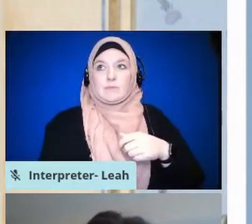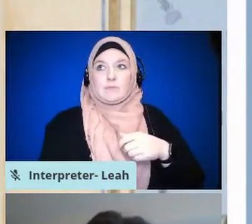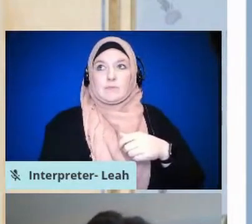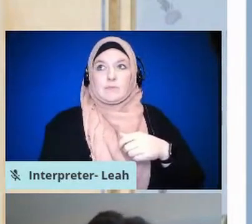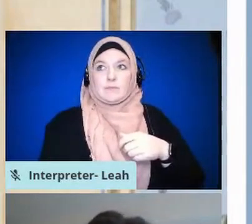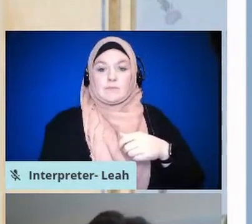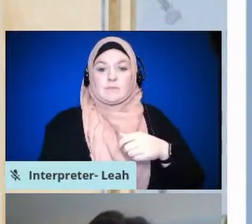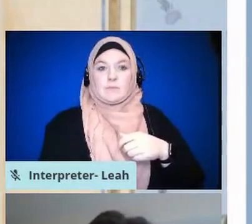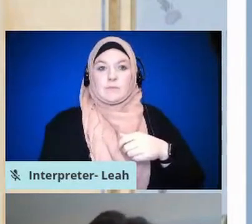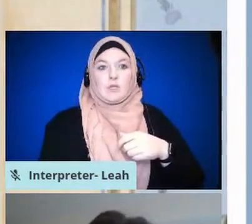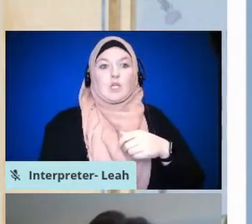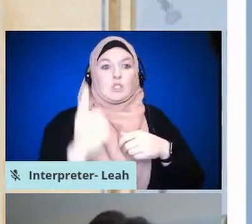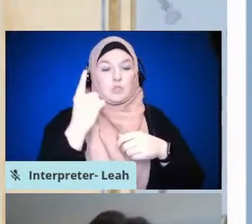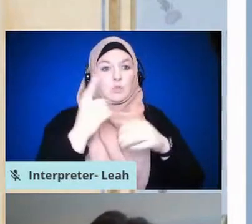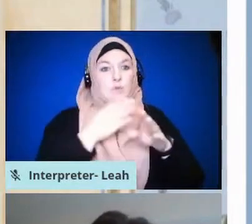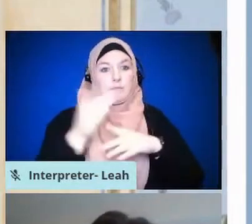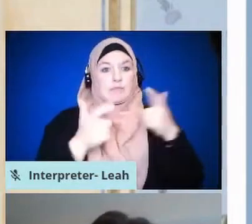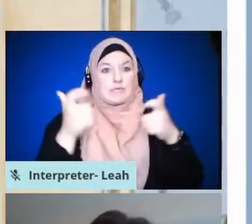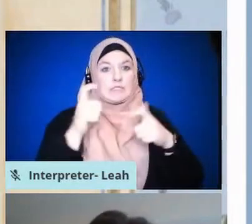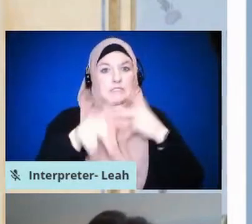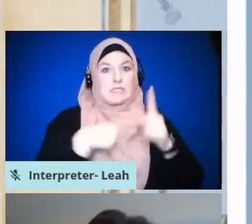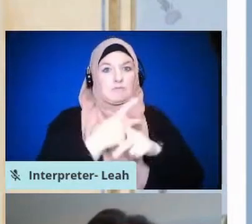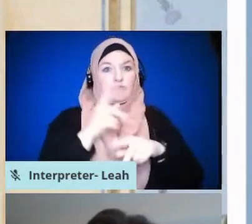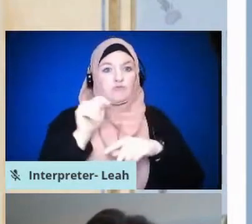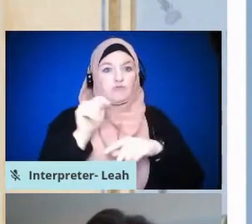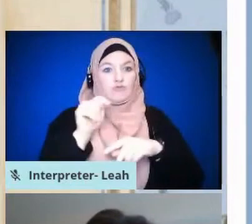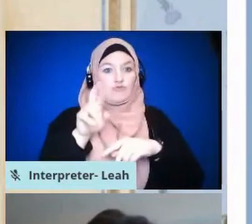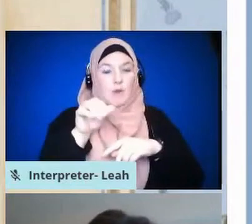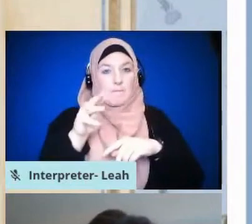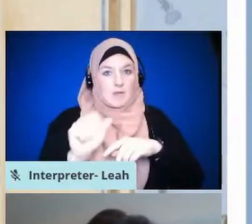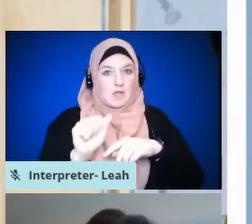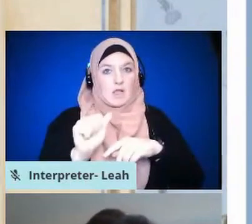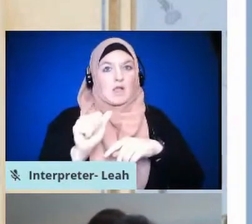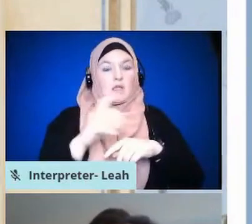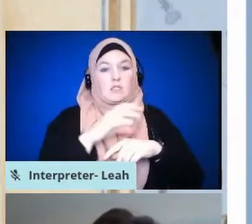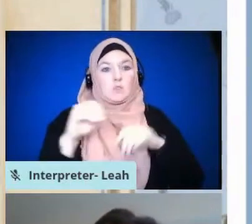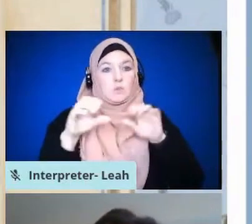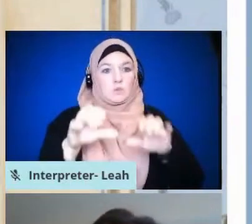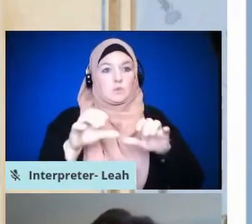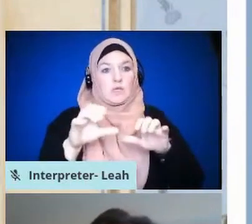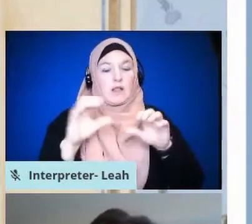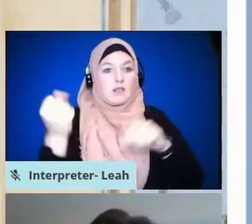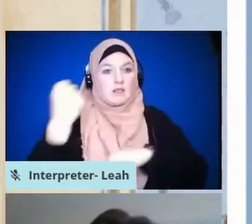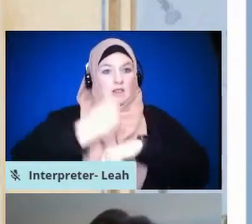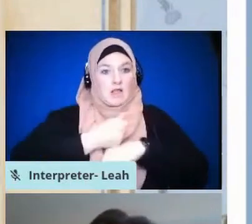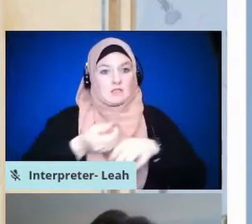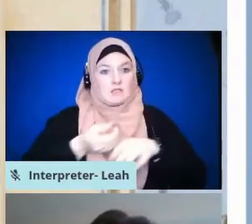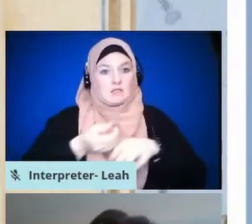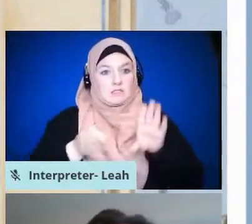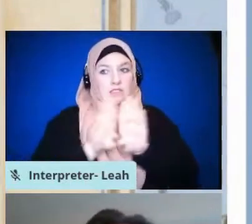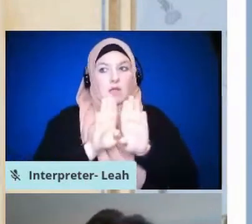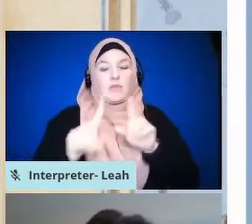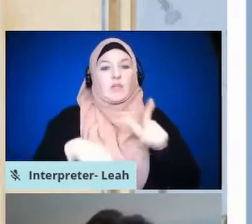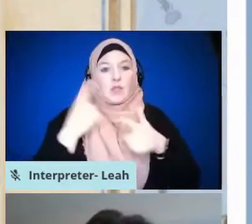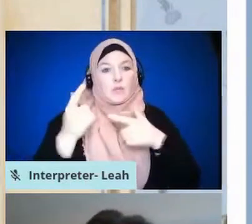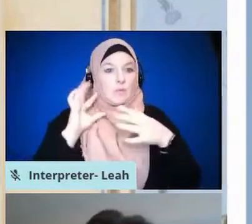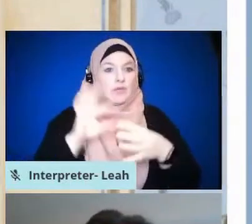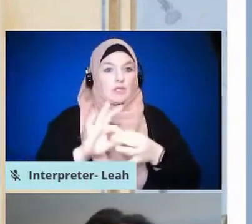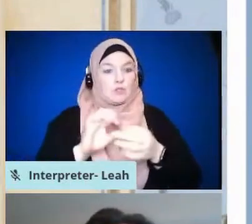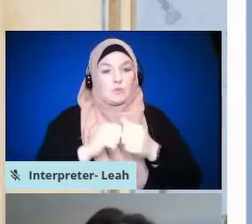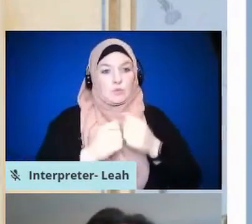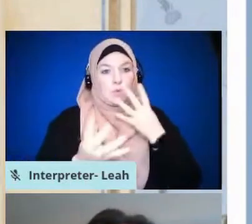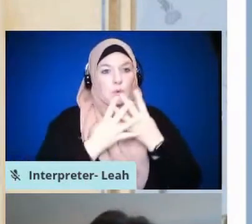trauma that children were exposed to. The first one is due to sudden lockdown, and the other one is related to